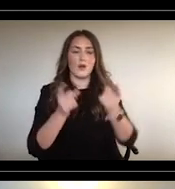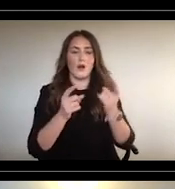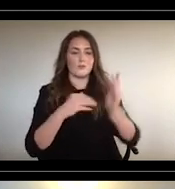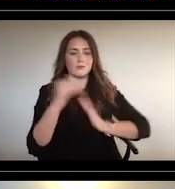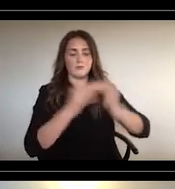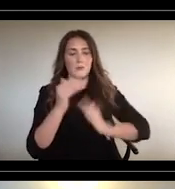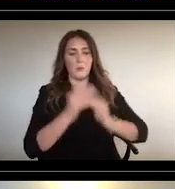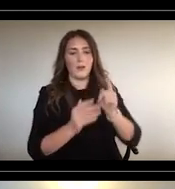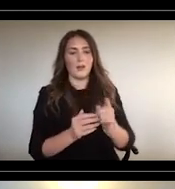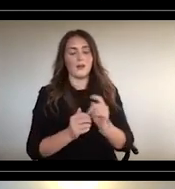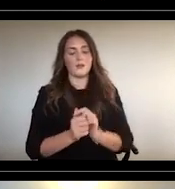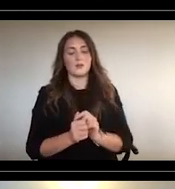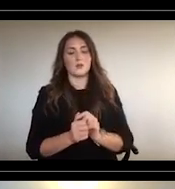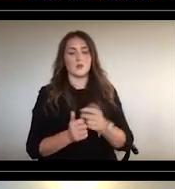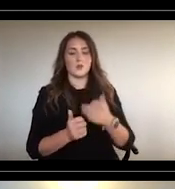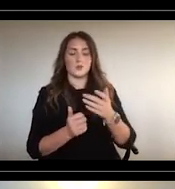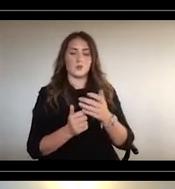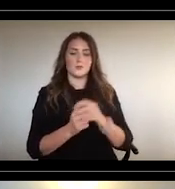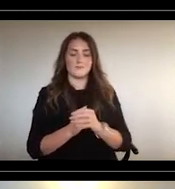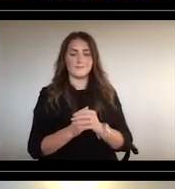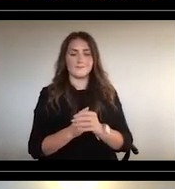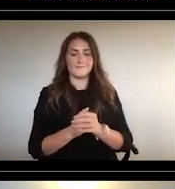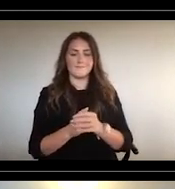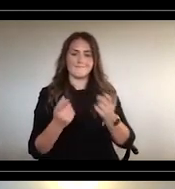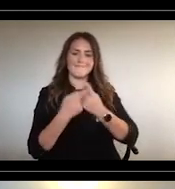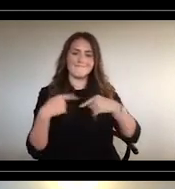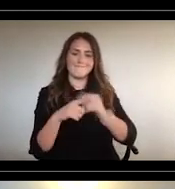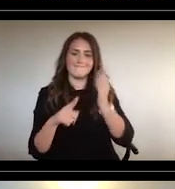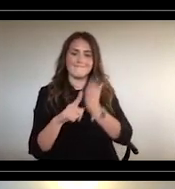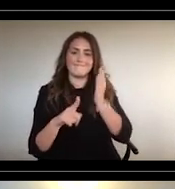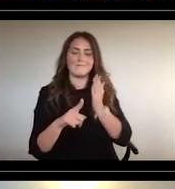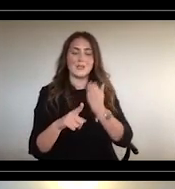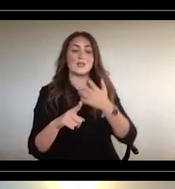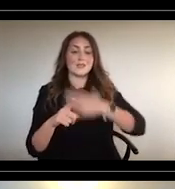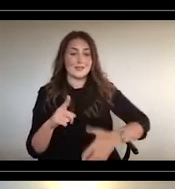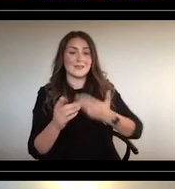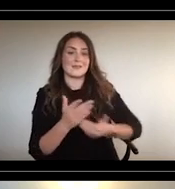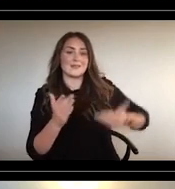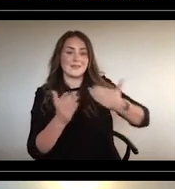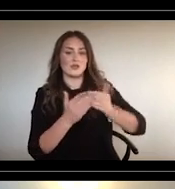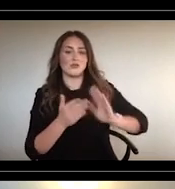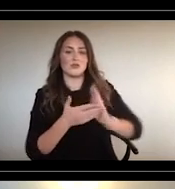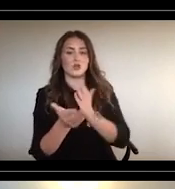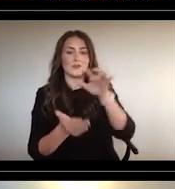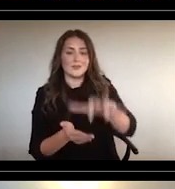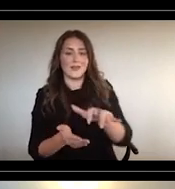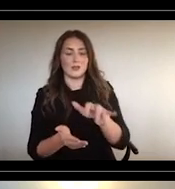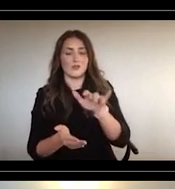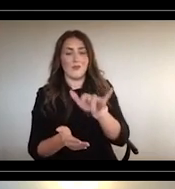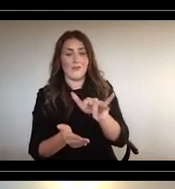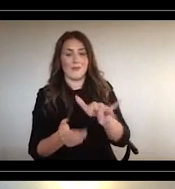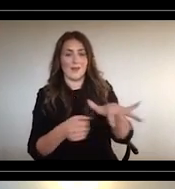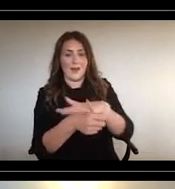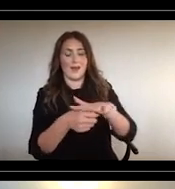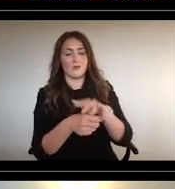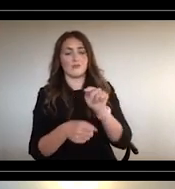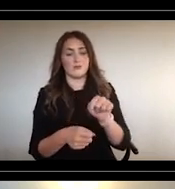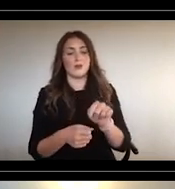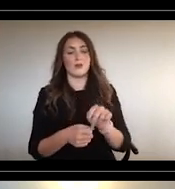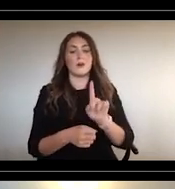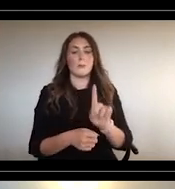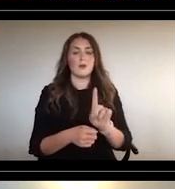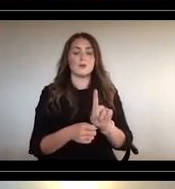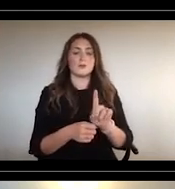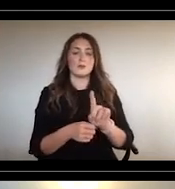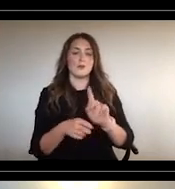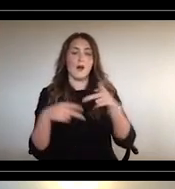maintained. We do recognise that there is a need for additional rest and service facilities in the region. And Highways